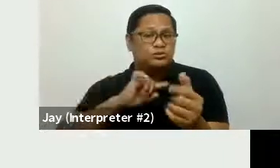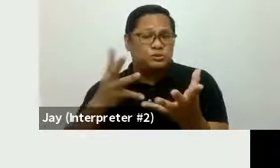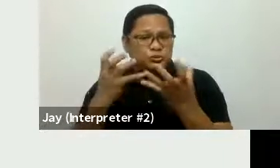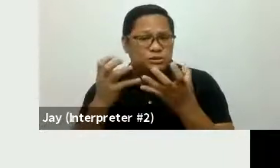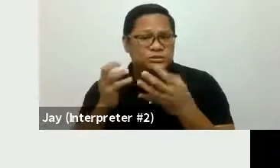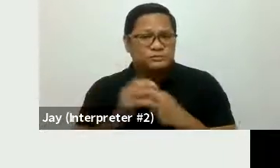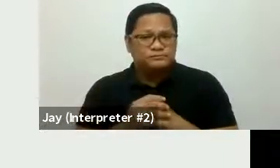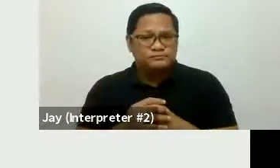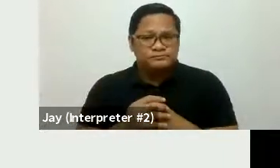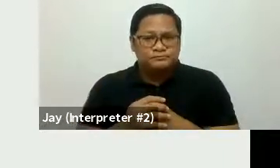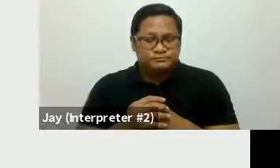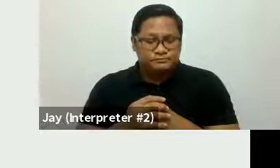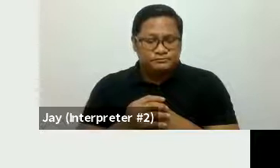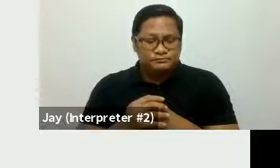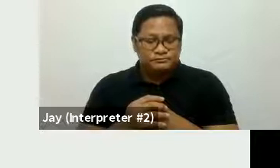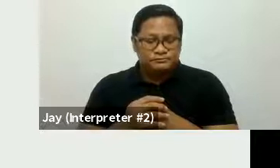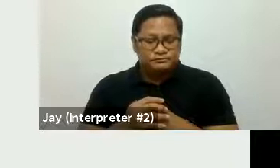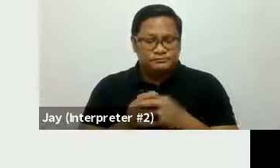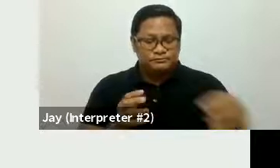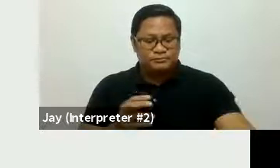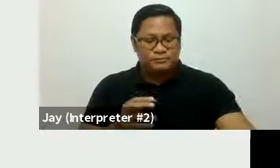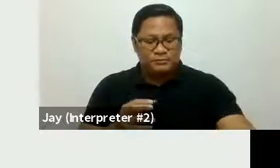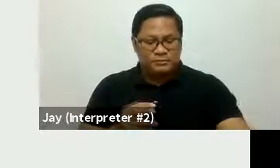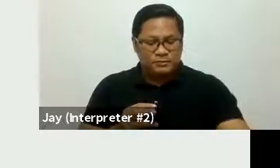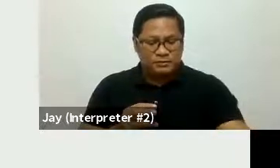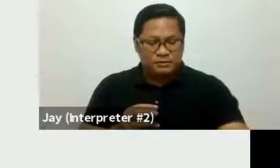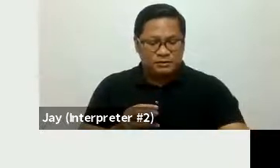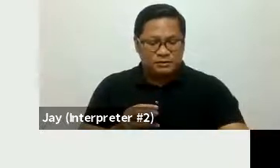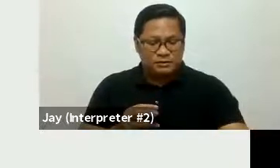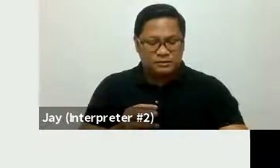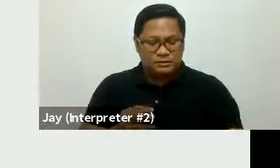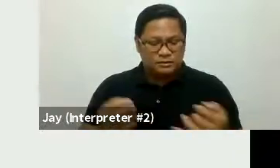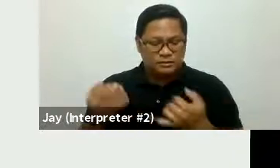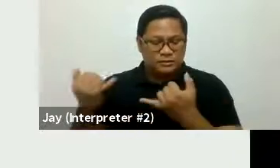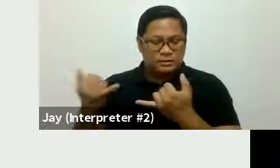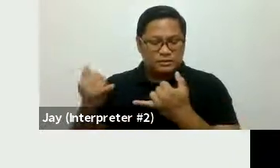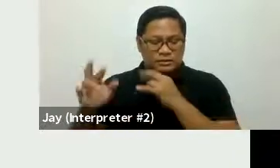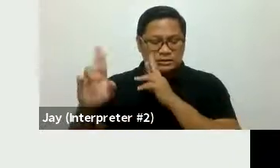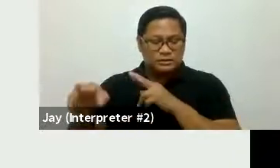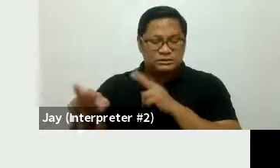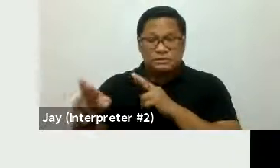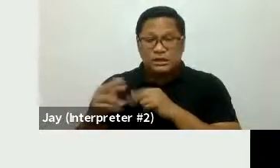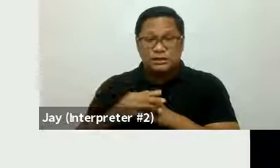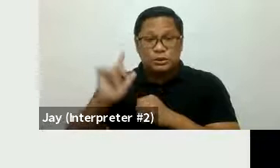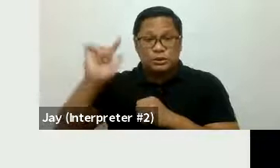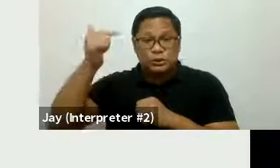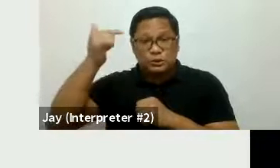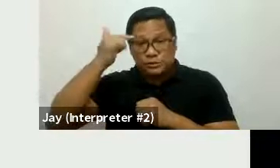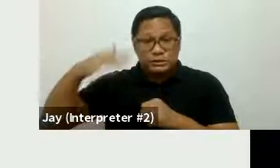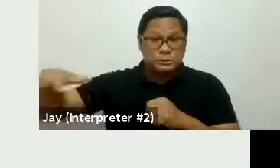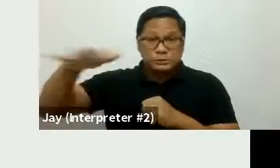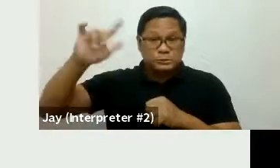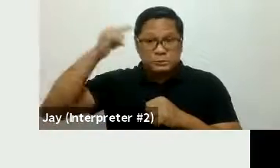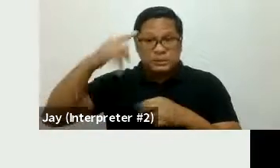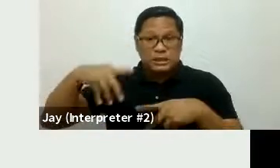UHC. So during this COVID response, the entire government